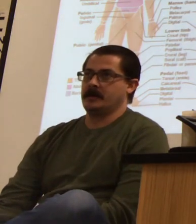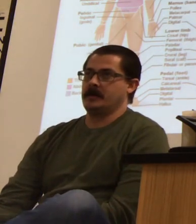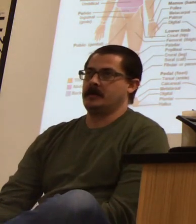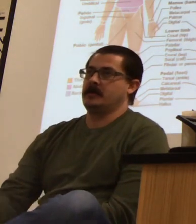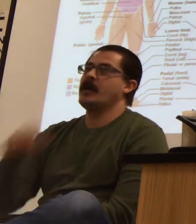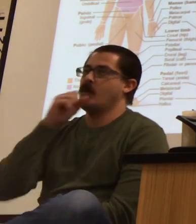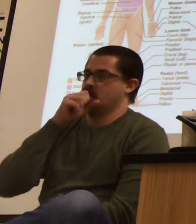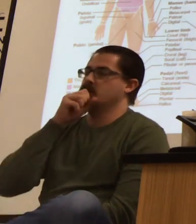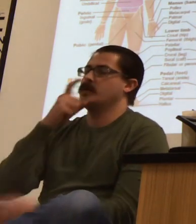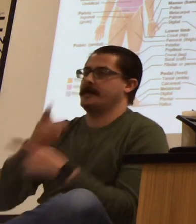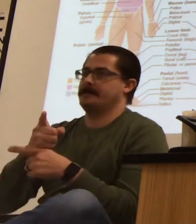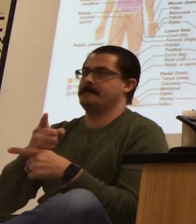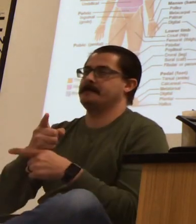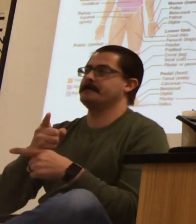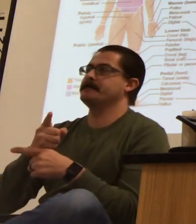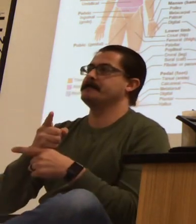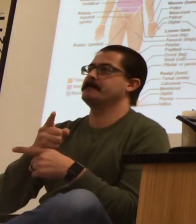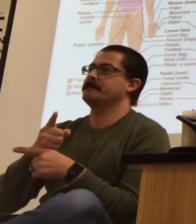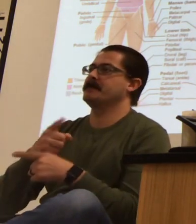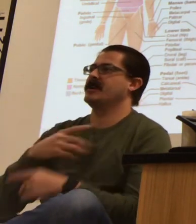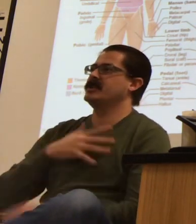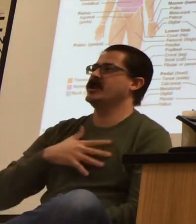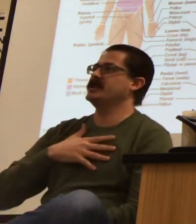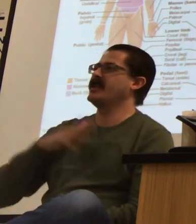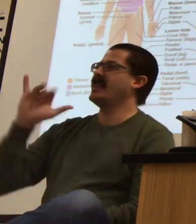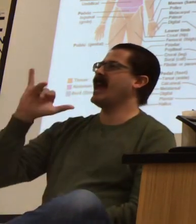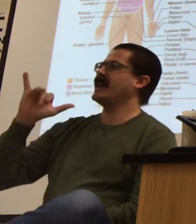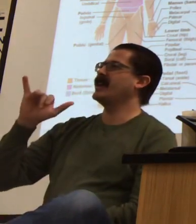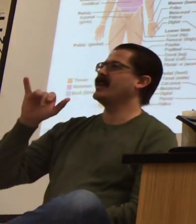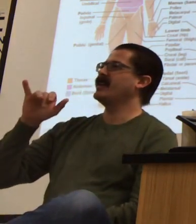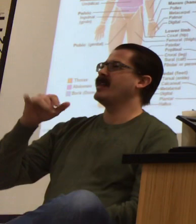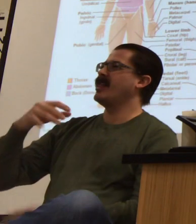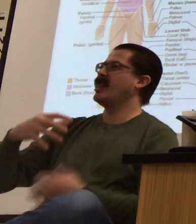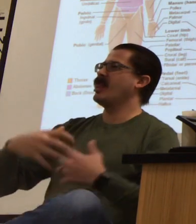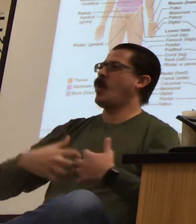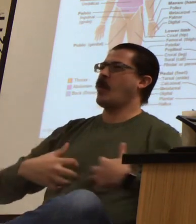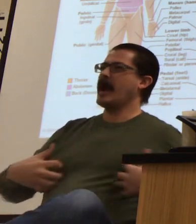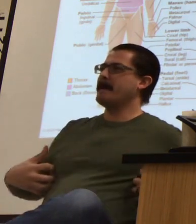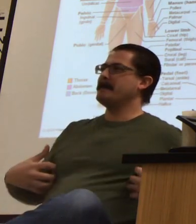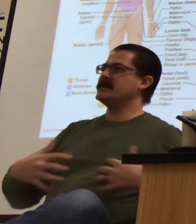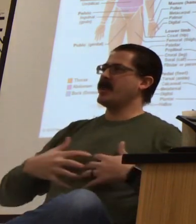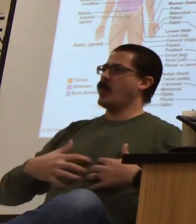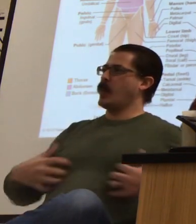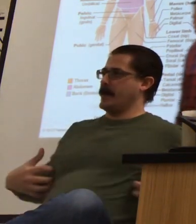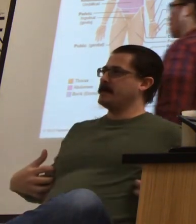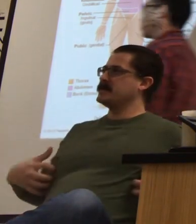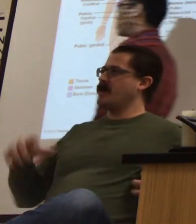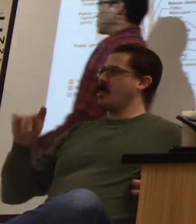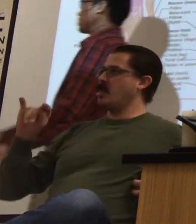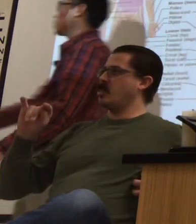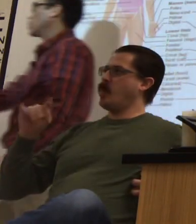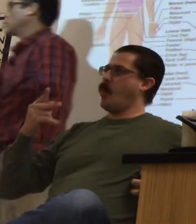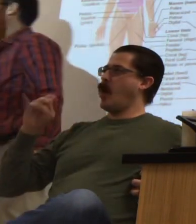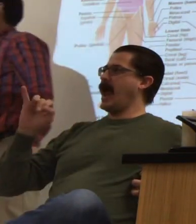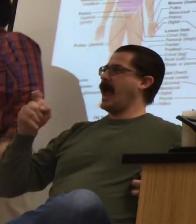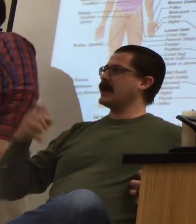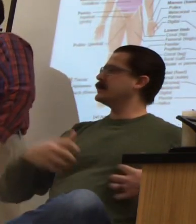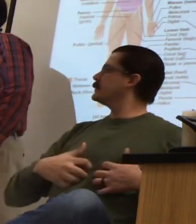Chest region is basically, Mr. Ribcage, usually Mr. Skeleton over here. It's like,